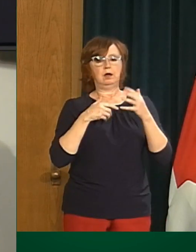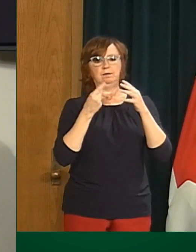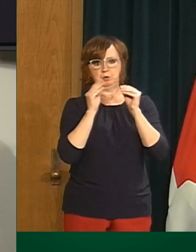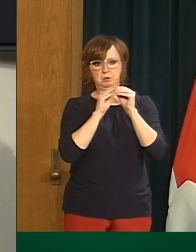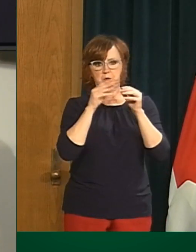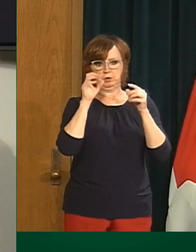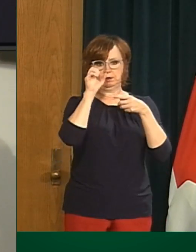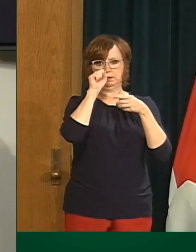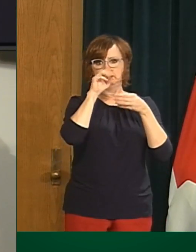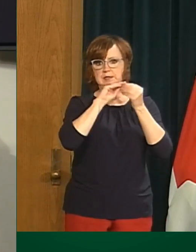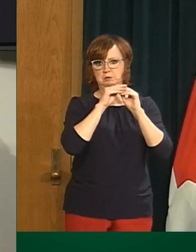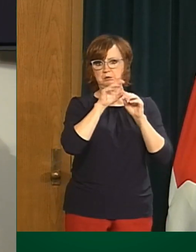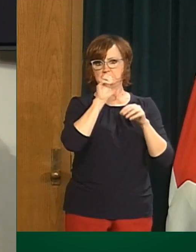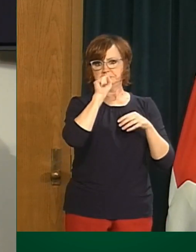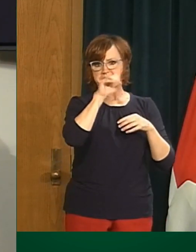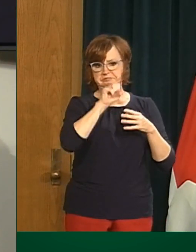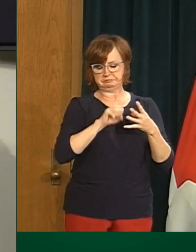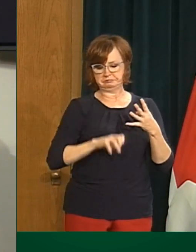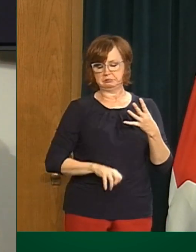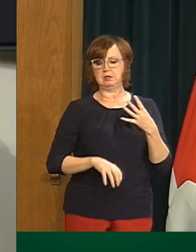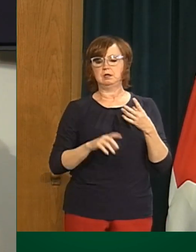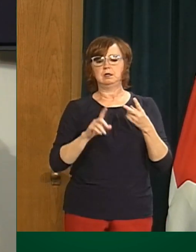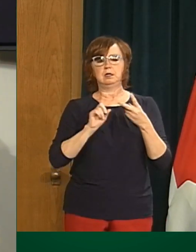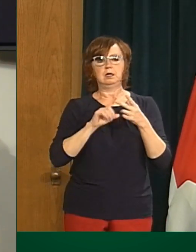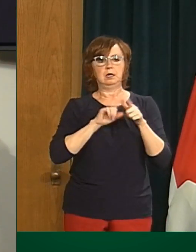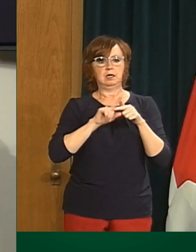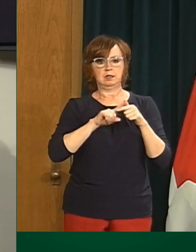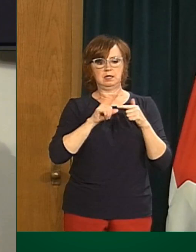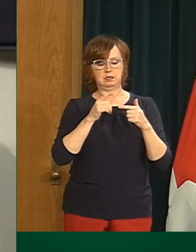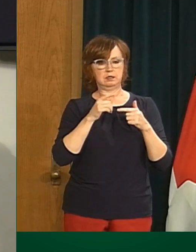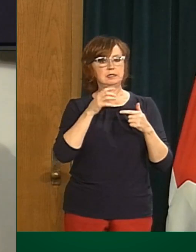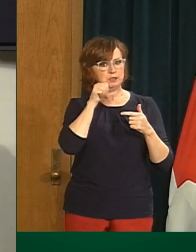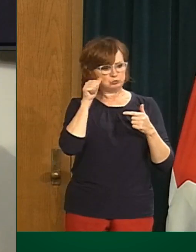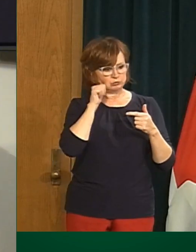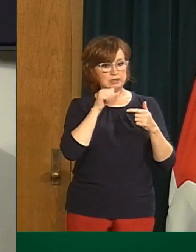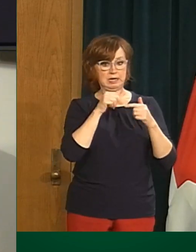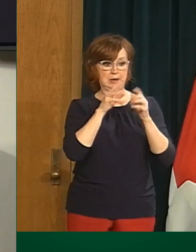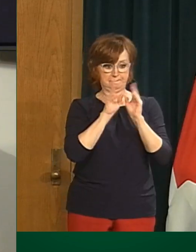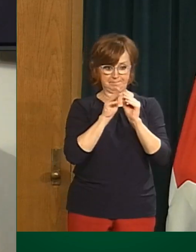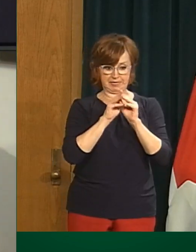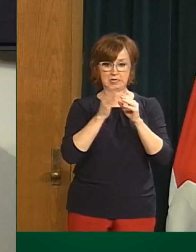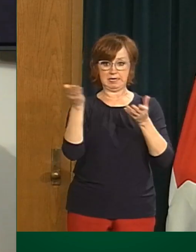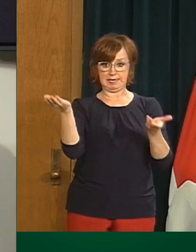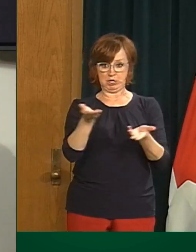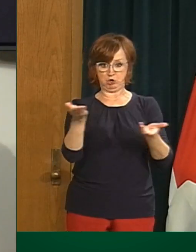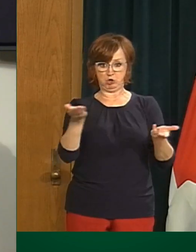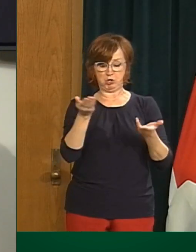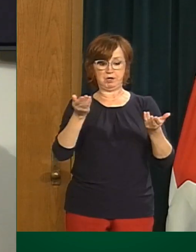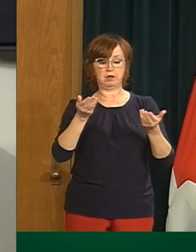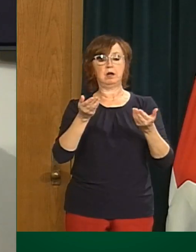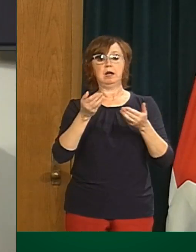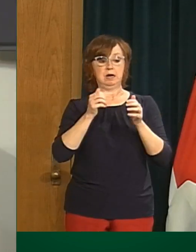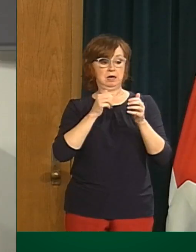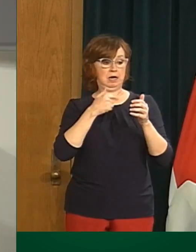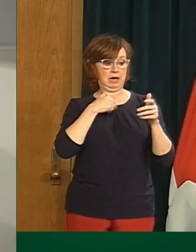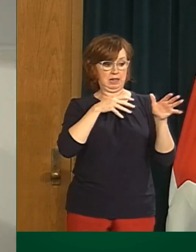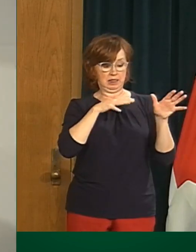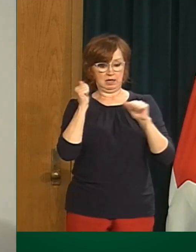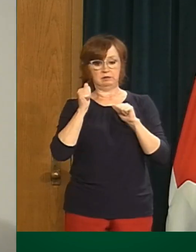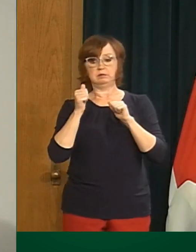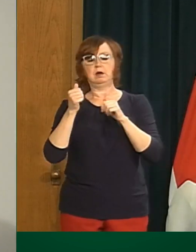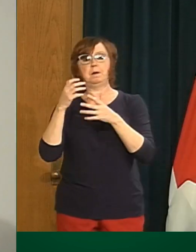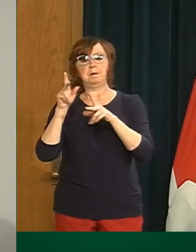then respond to some initial questions that came after yesterday's release, and then we'll open up for questions.